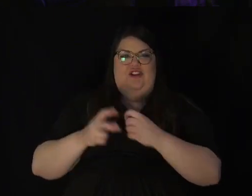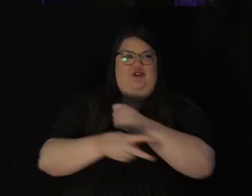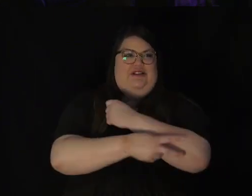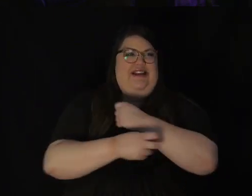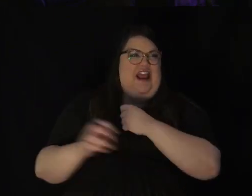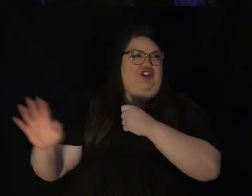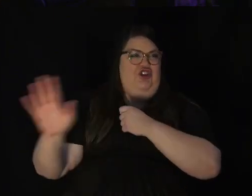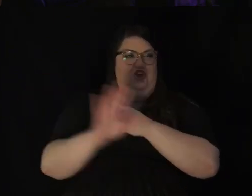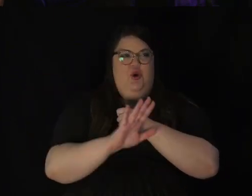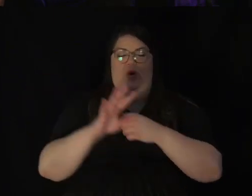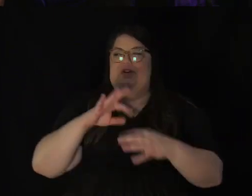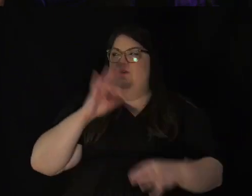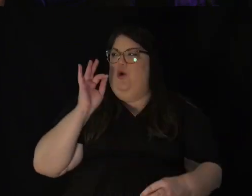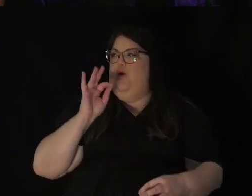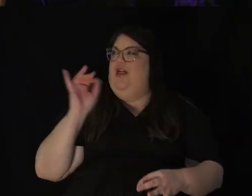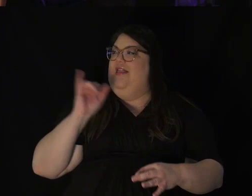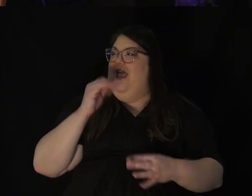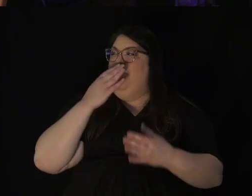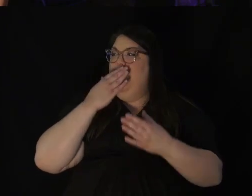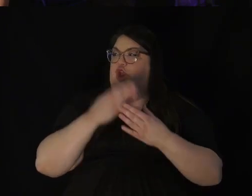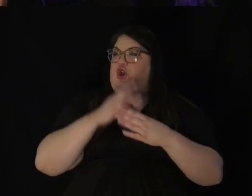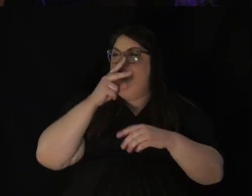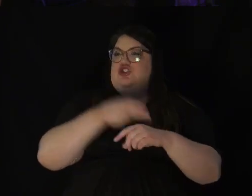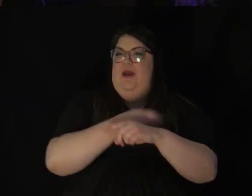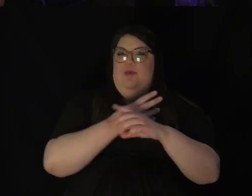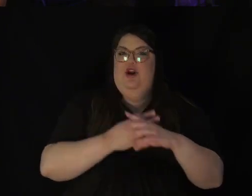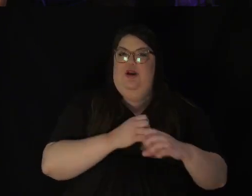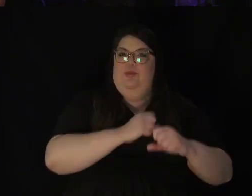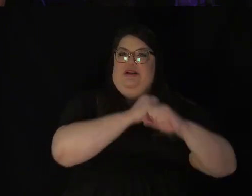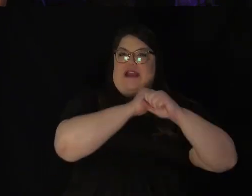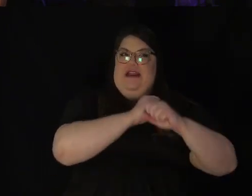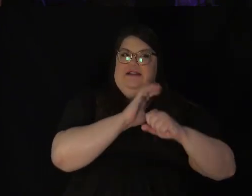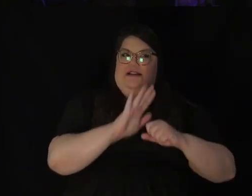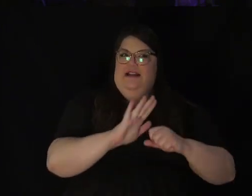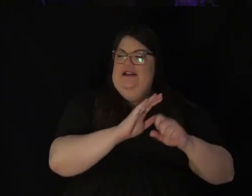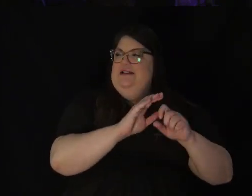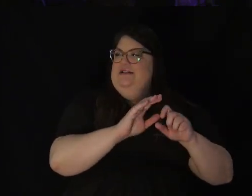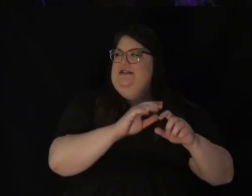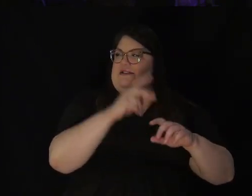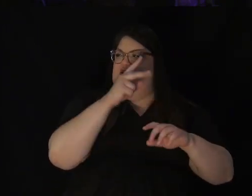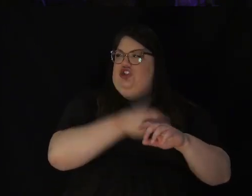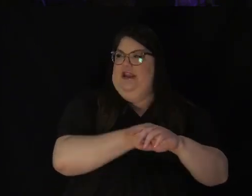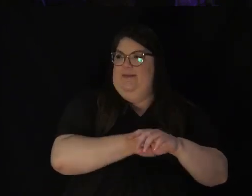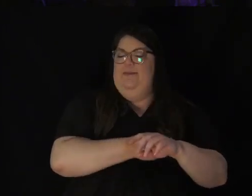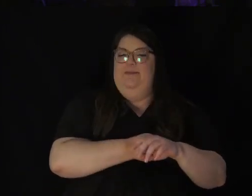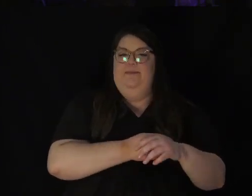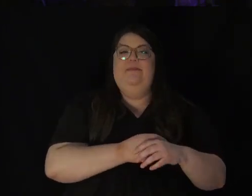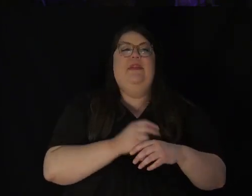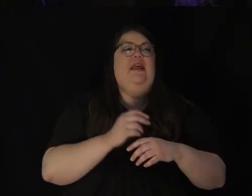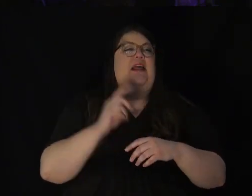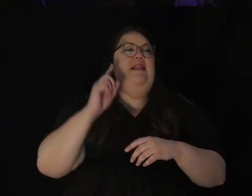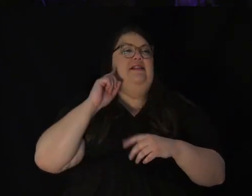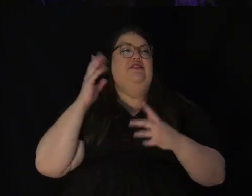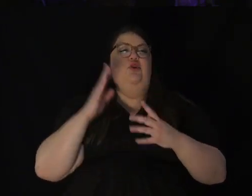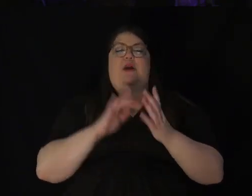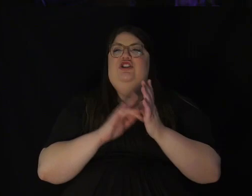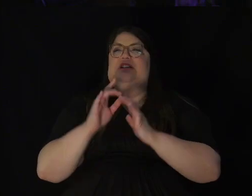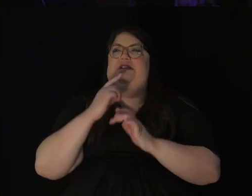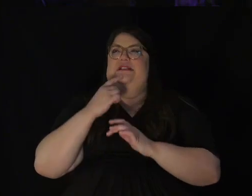good shepherd protects his sheep from getting snatched by the wolves. Listen to what Jesus himself says in John chapter